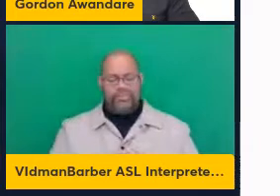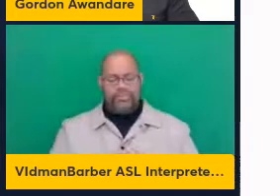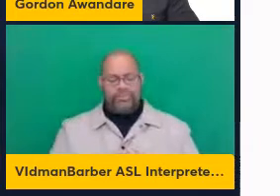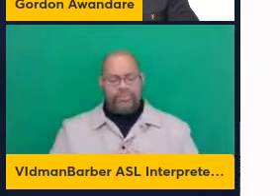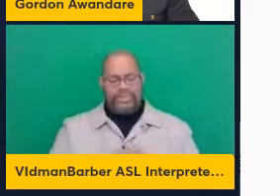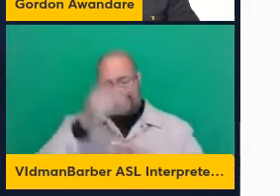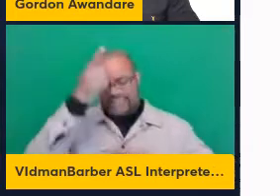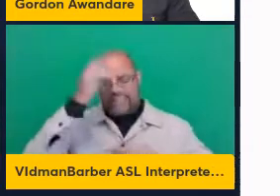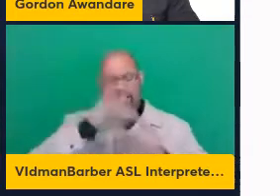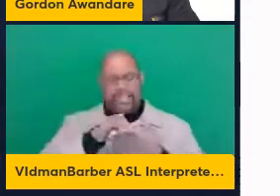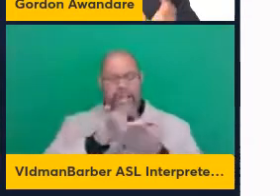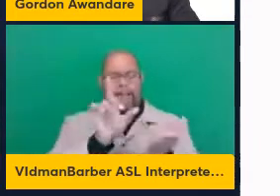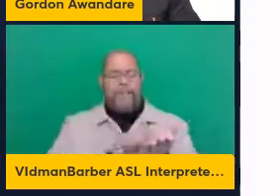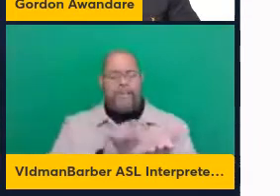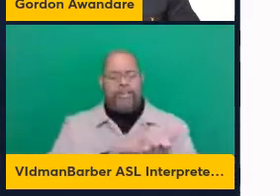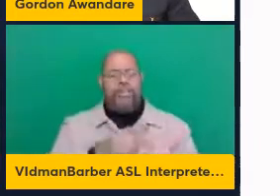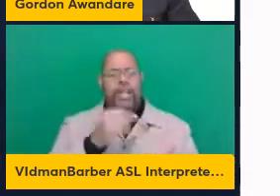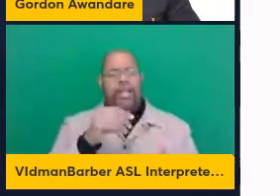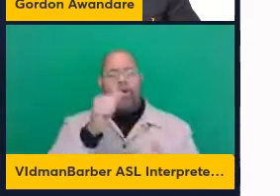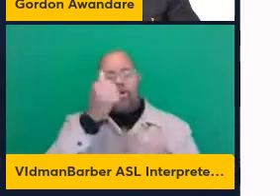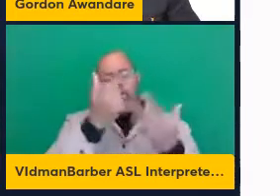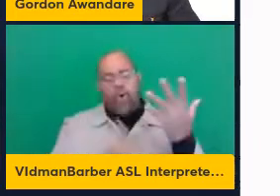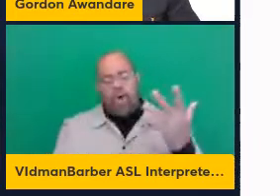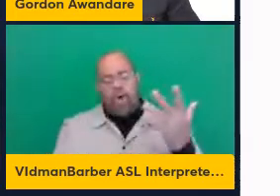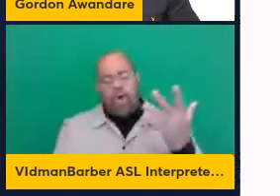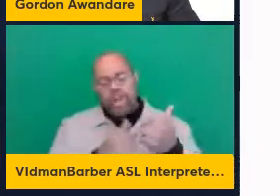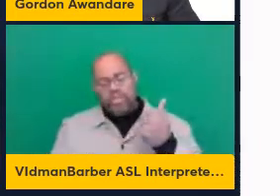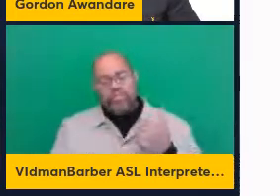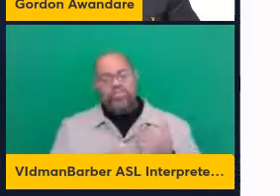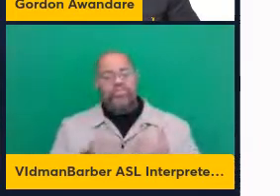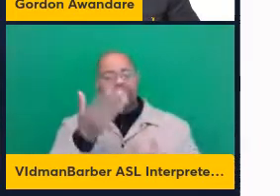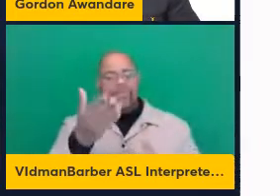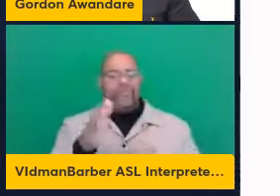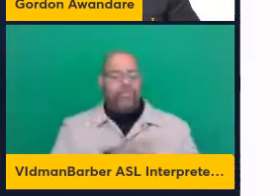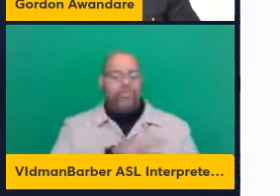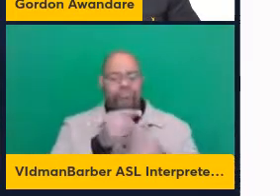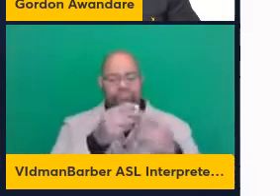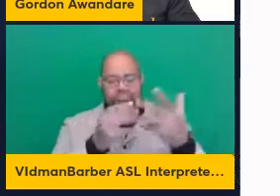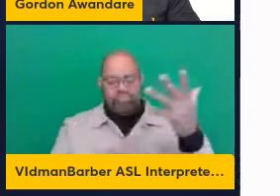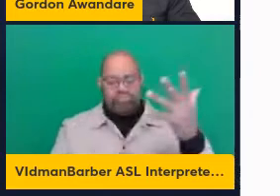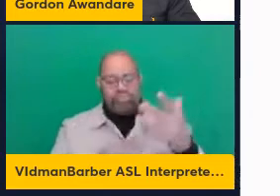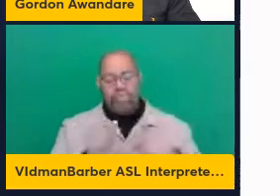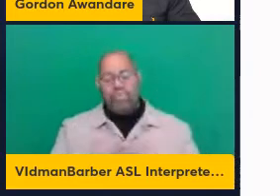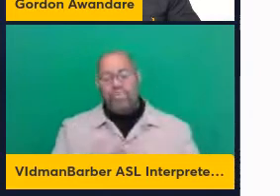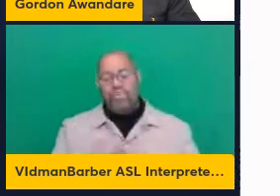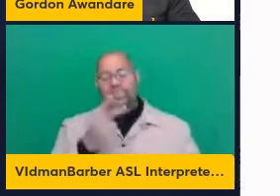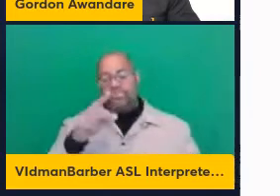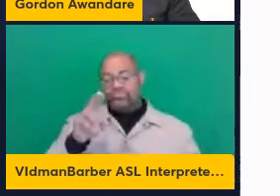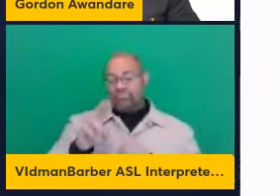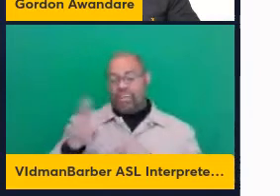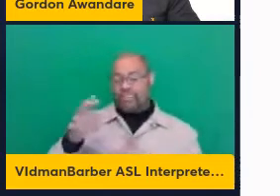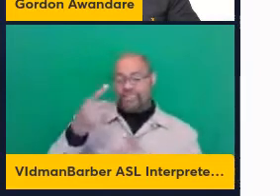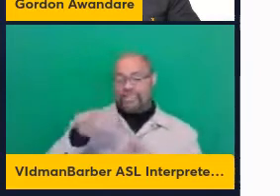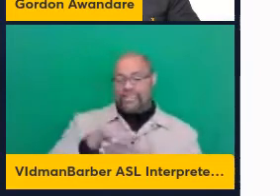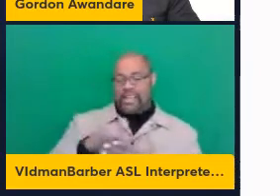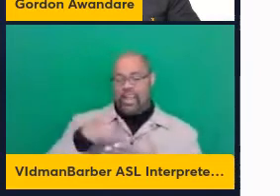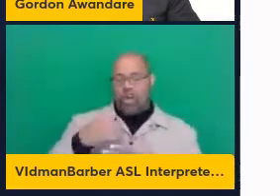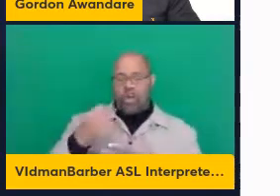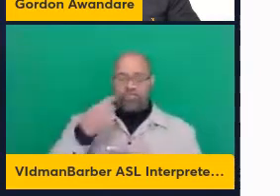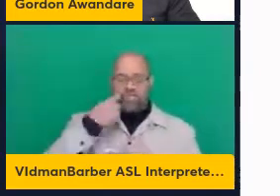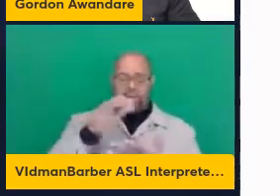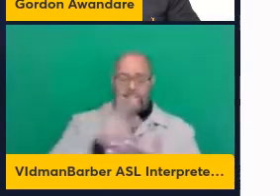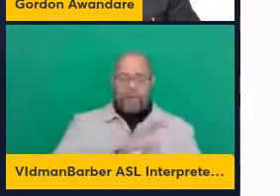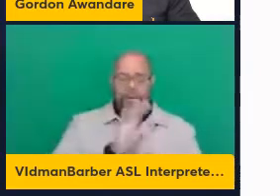diseases that we published on. And then all the others follow over there. On the right, you see our recent paper